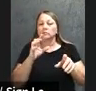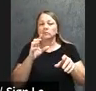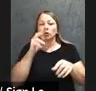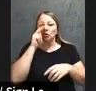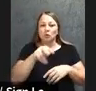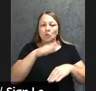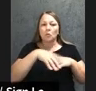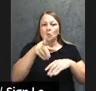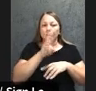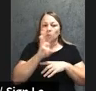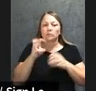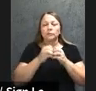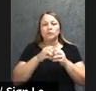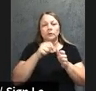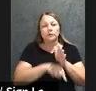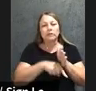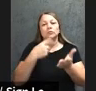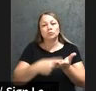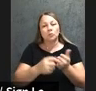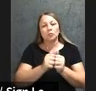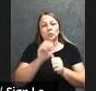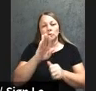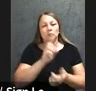more information and talk to your doctor.